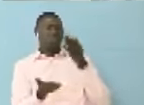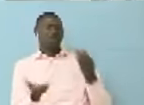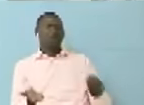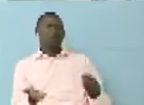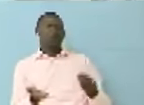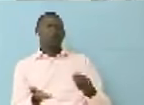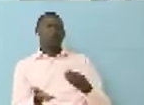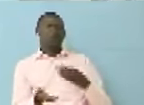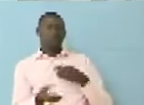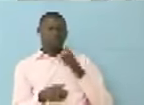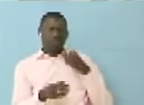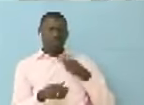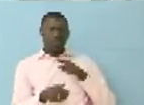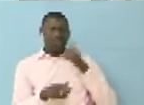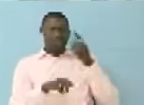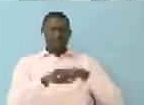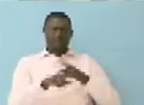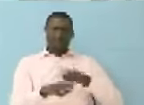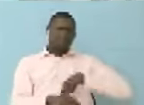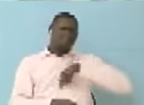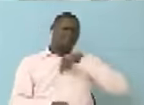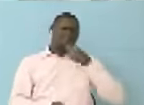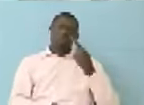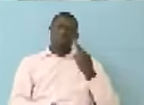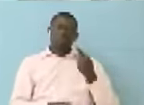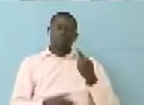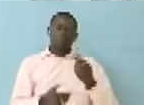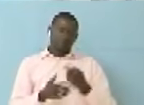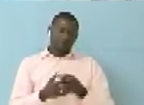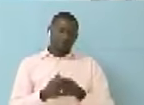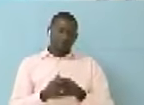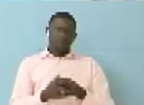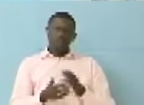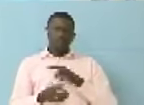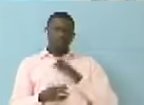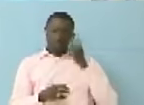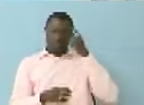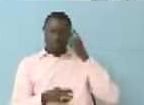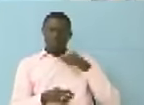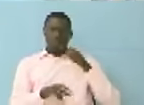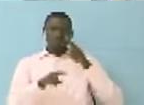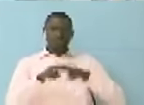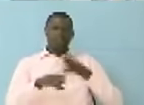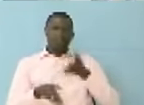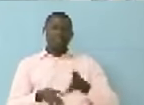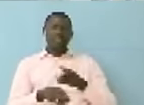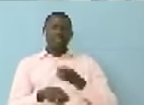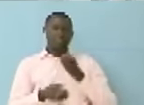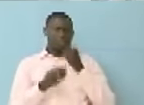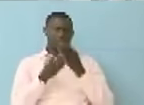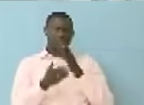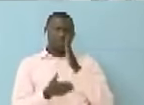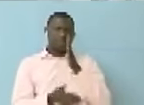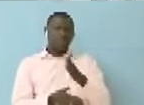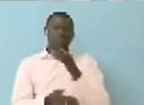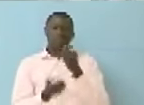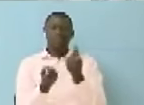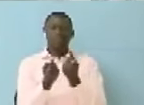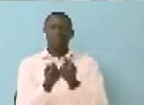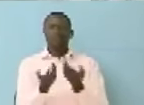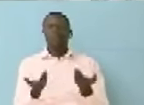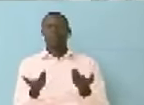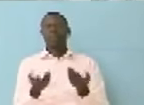also already aggrieved. So he don't expect him to sit here and say the right things. Thank